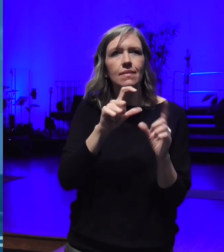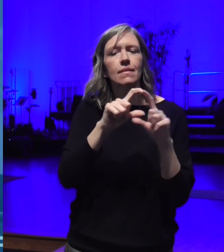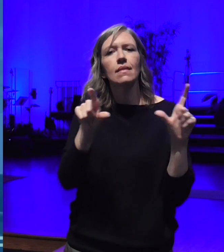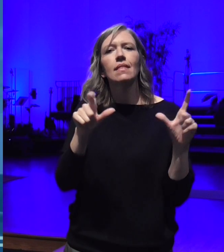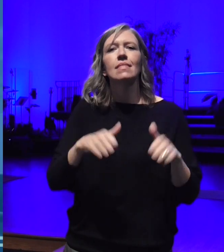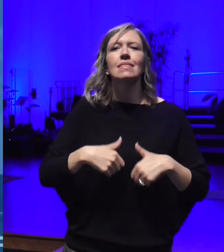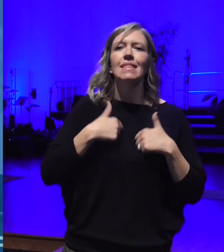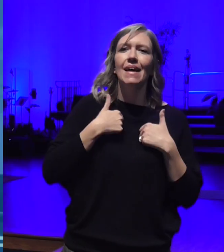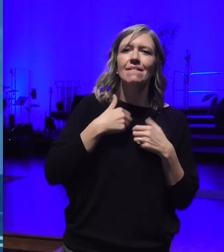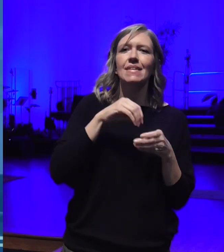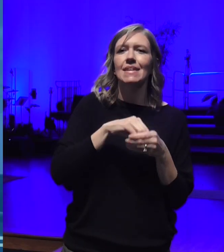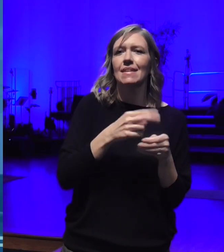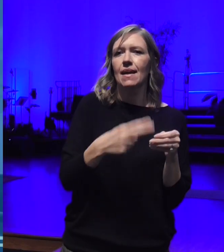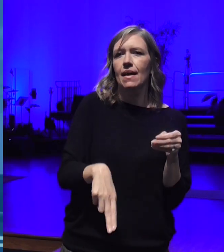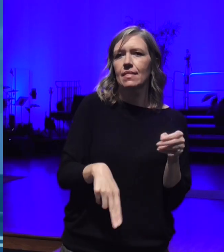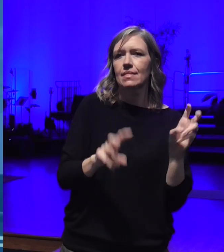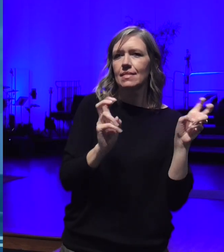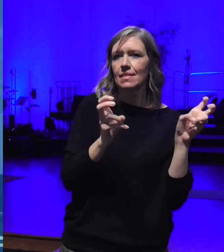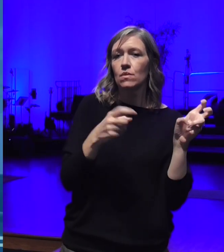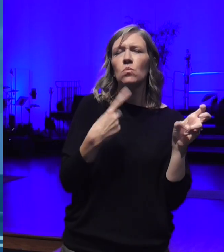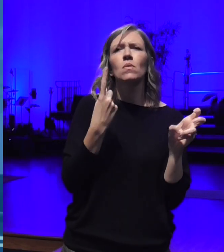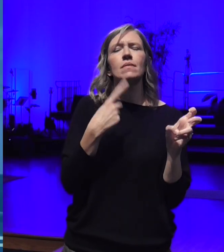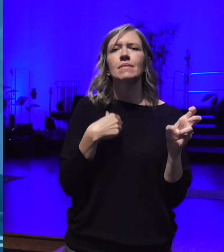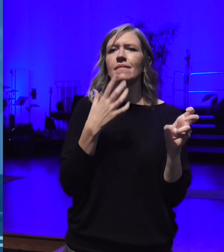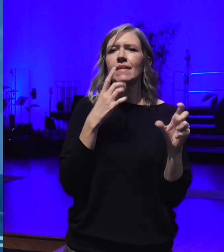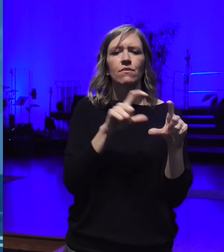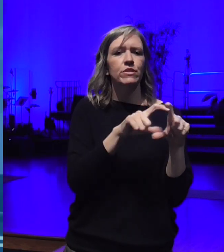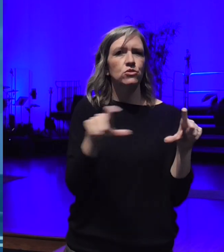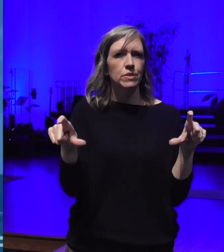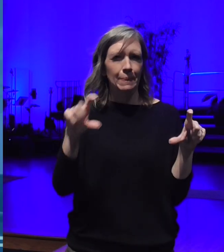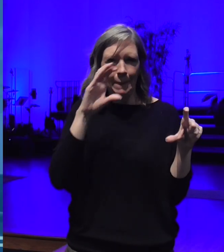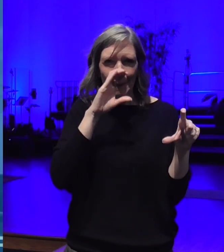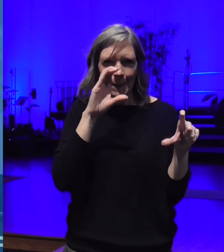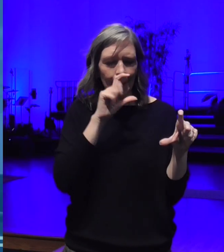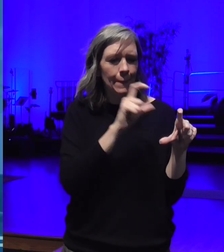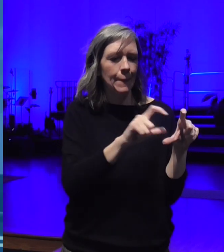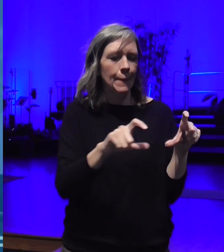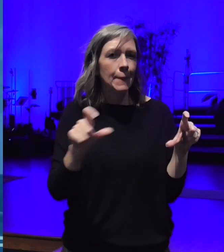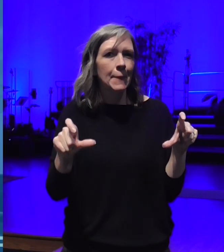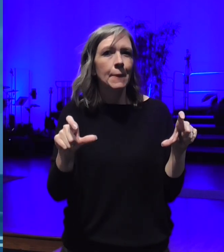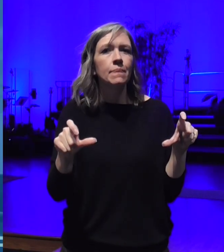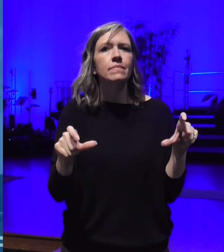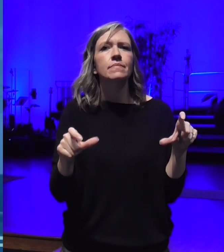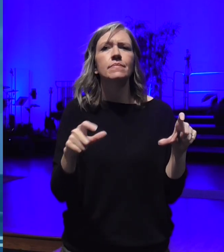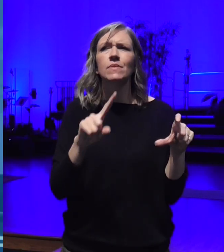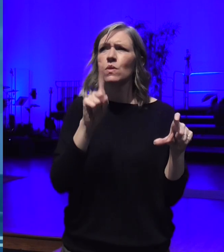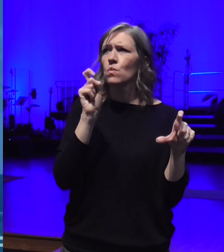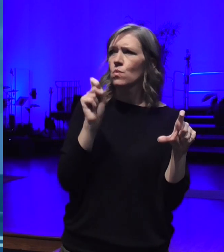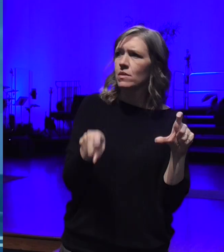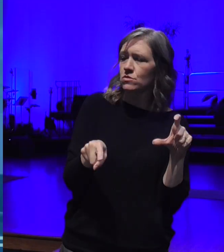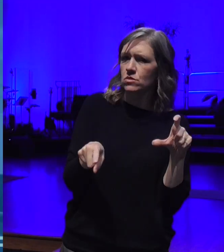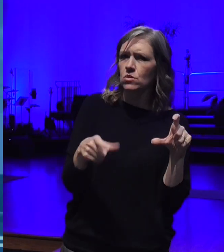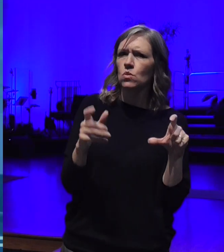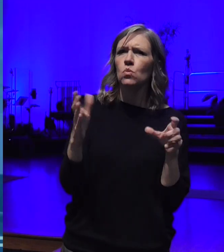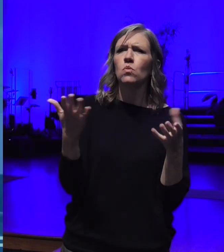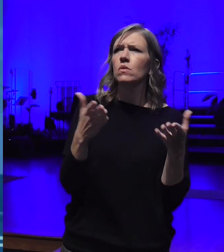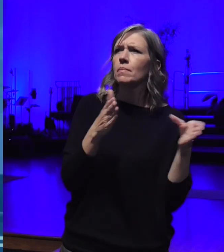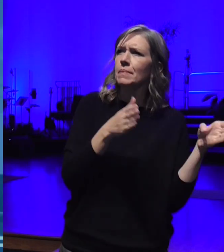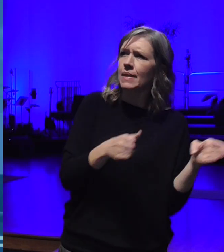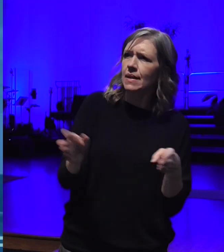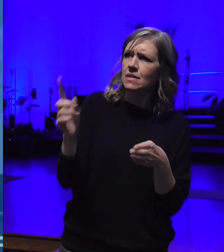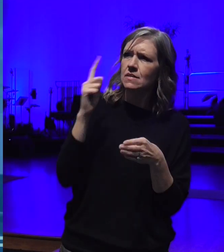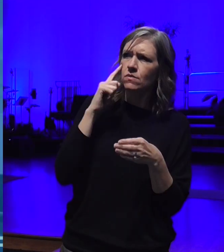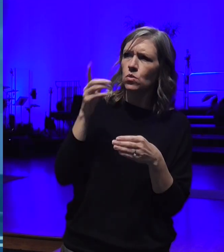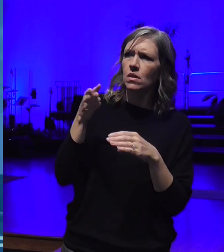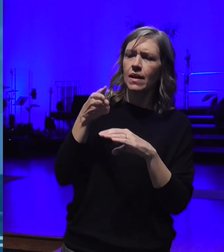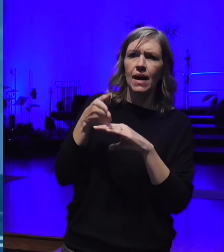And one of my favorite strips involves this question of what are your plans for the